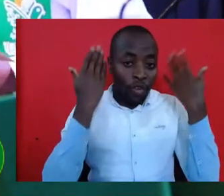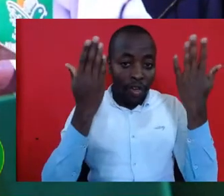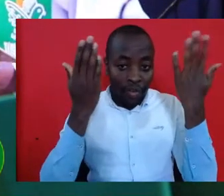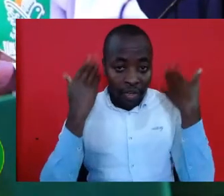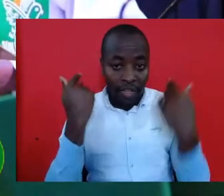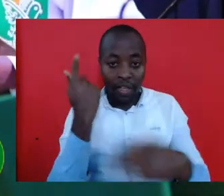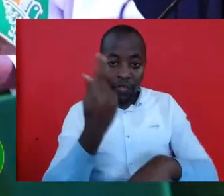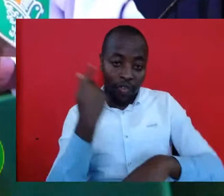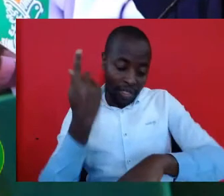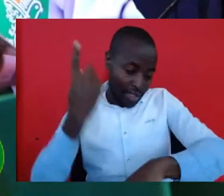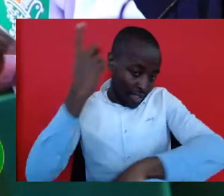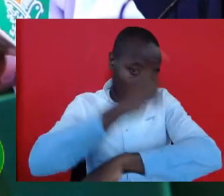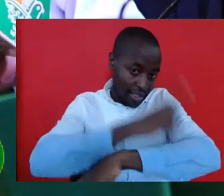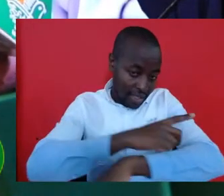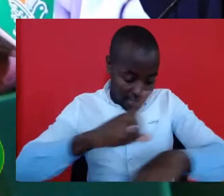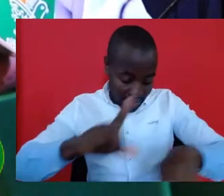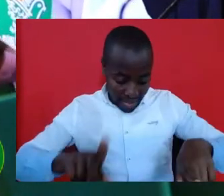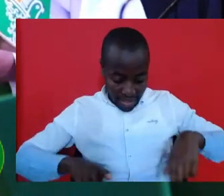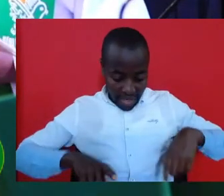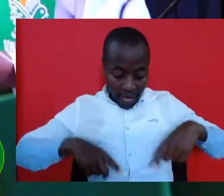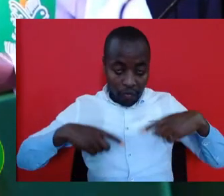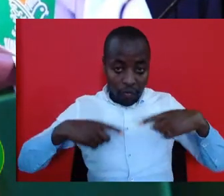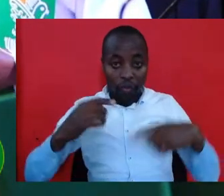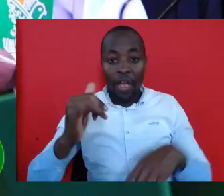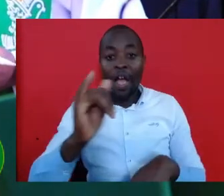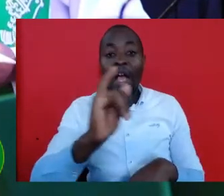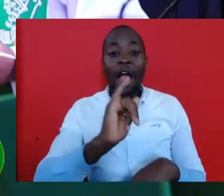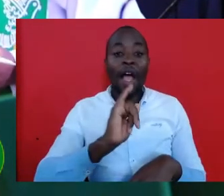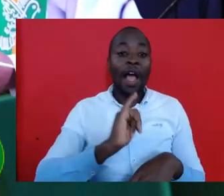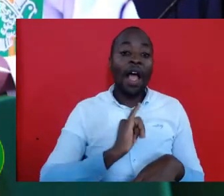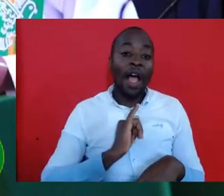presence living in